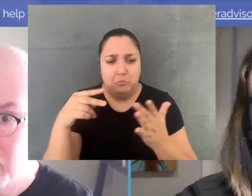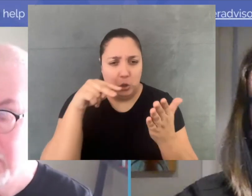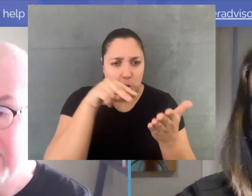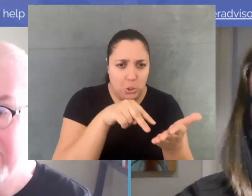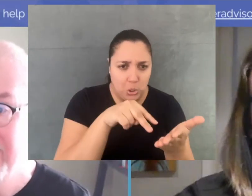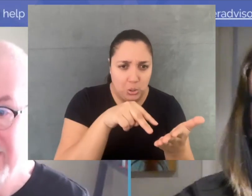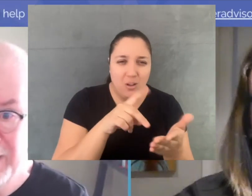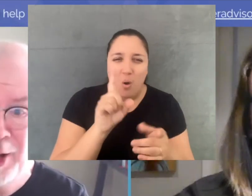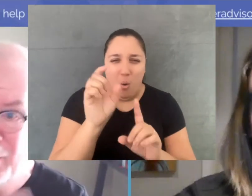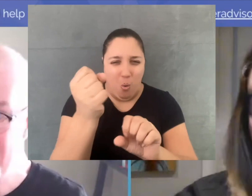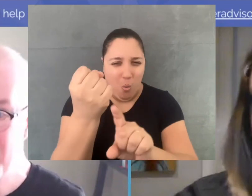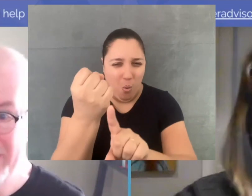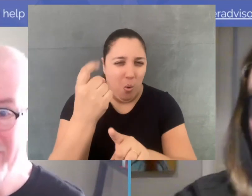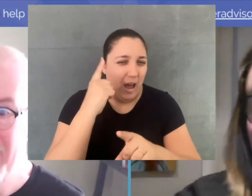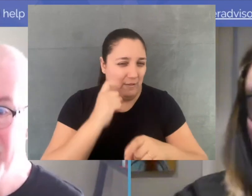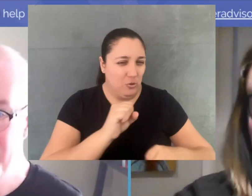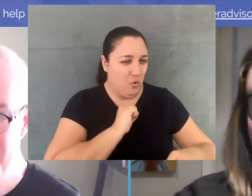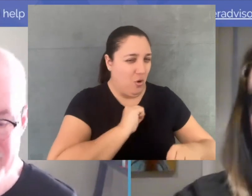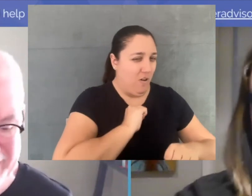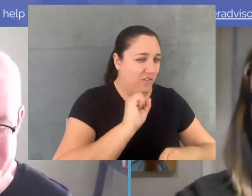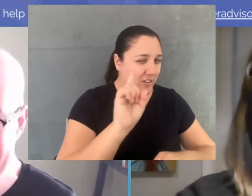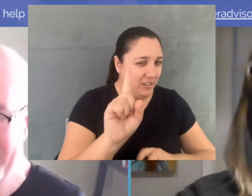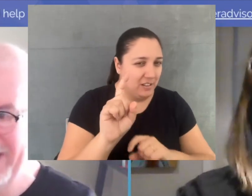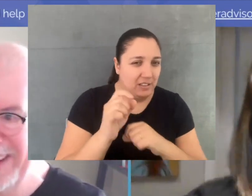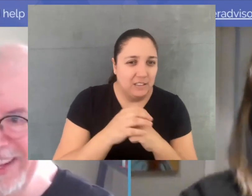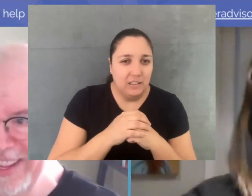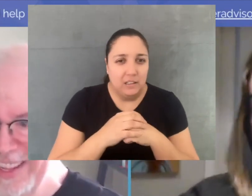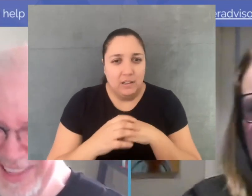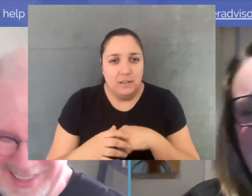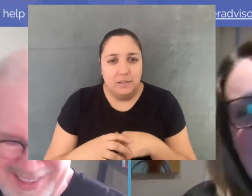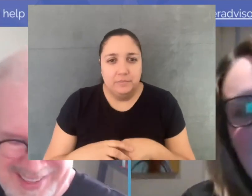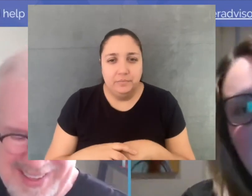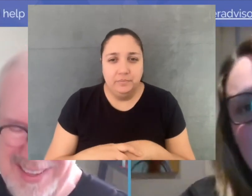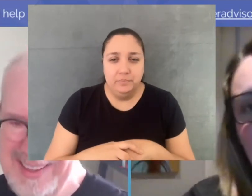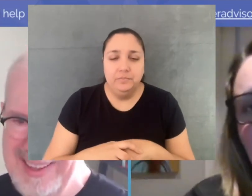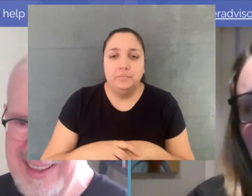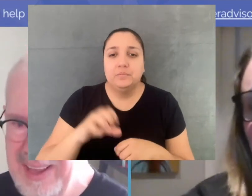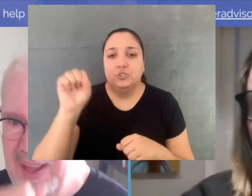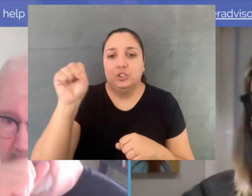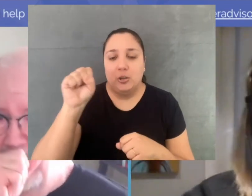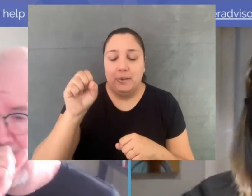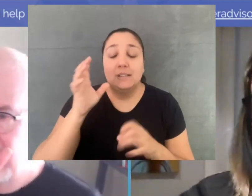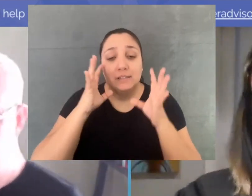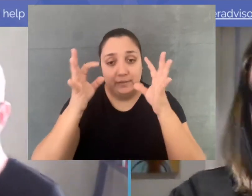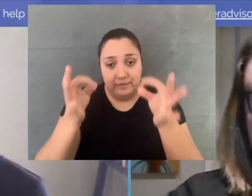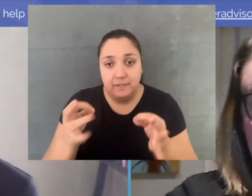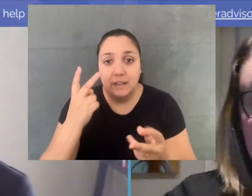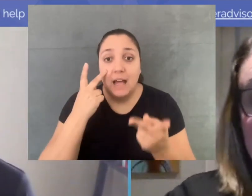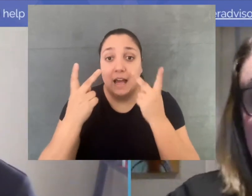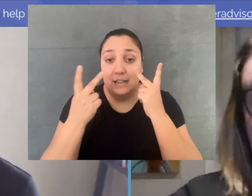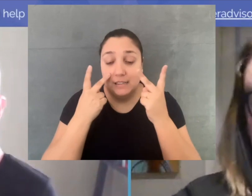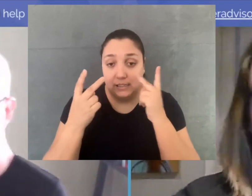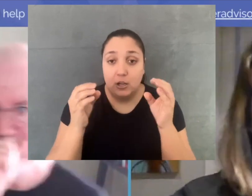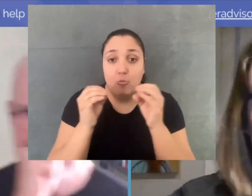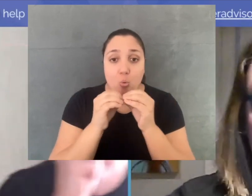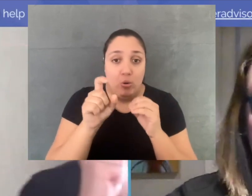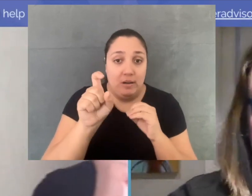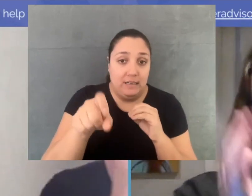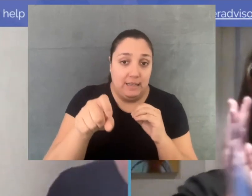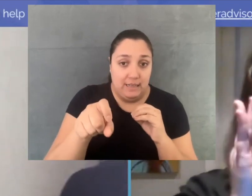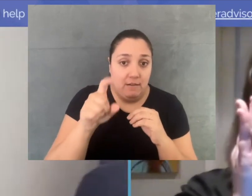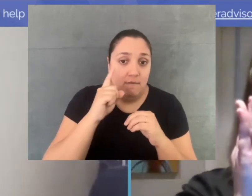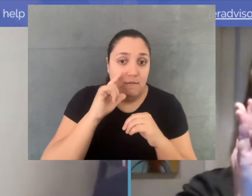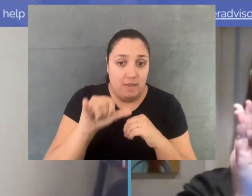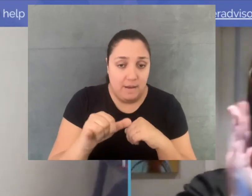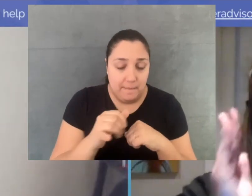you take a look at? I'm going to go off screen and cough here for a second. So yeah, you're good. No, so absolutely, and I'm seeing more and more of a